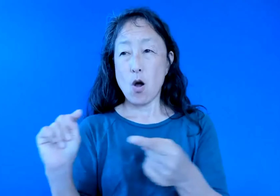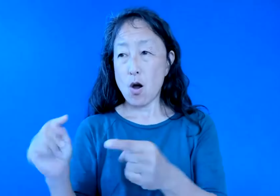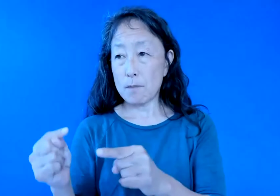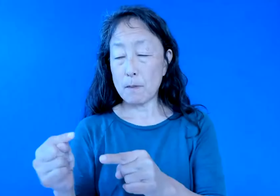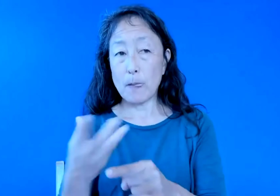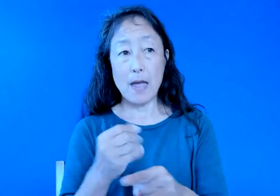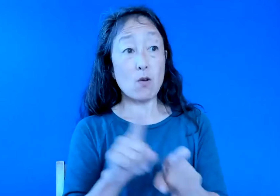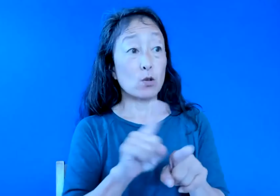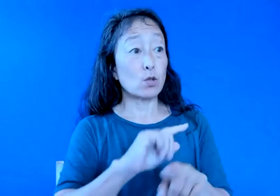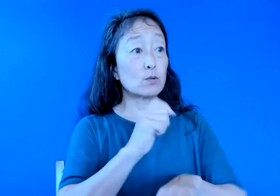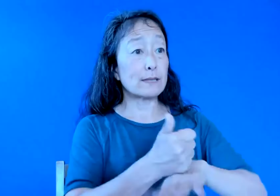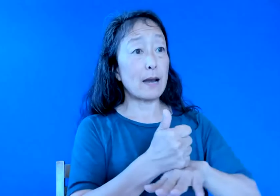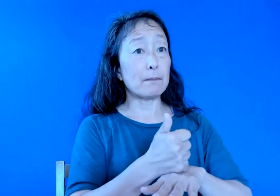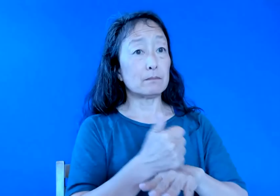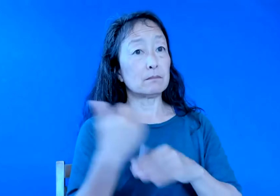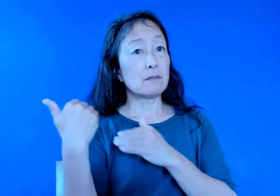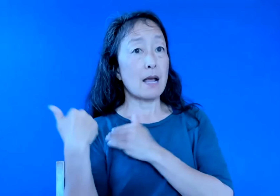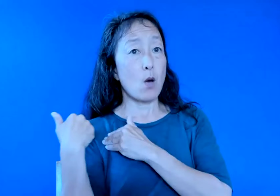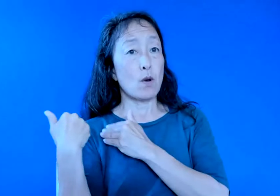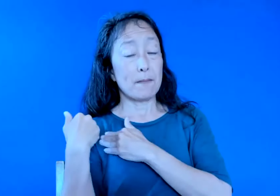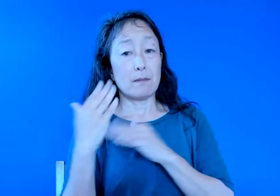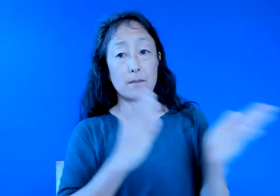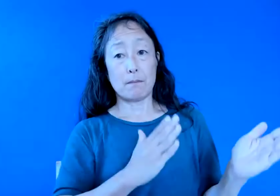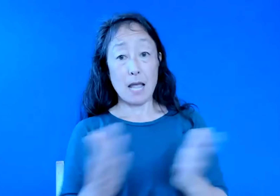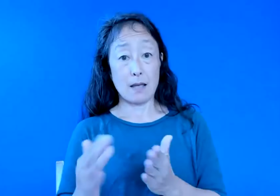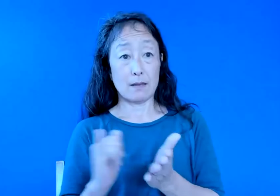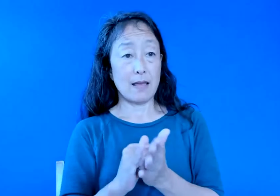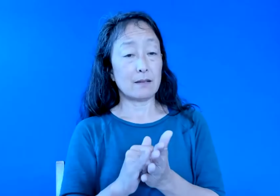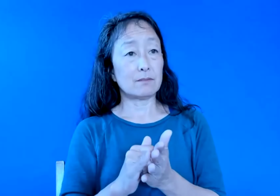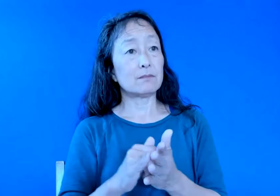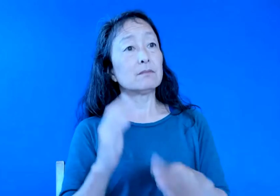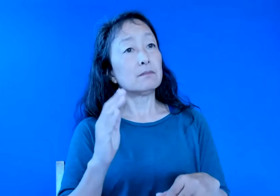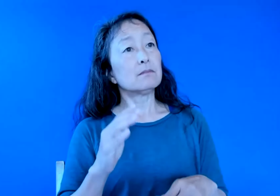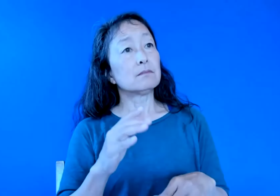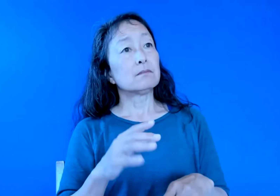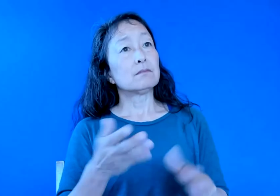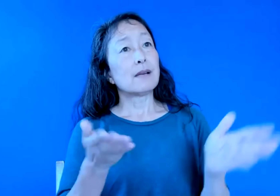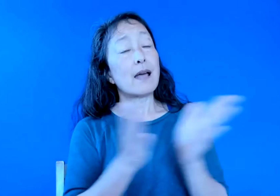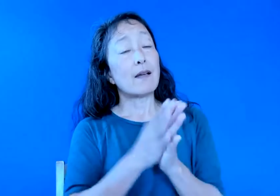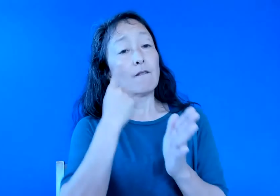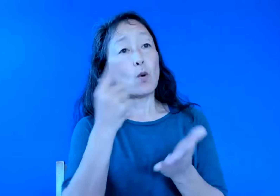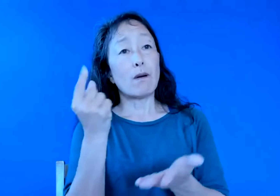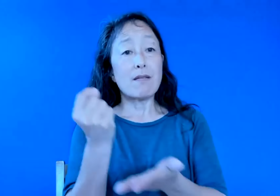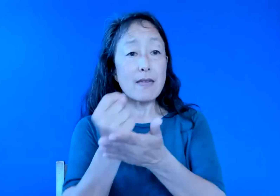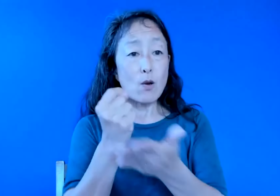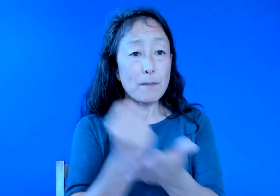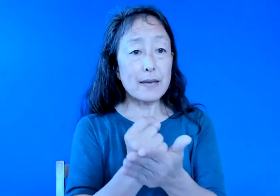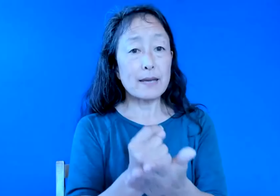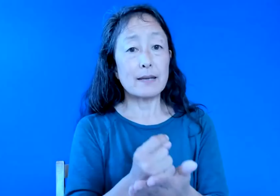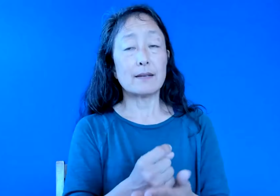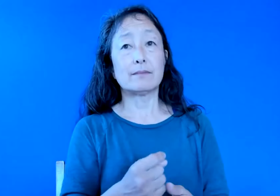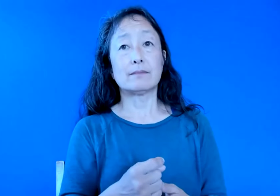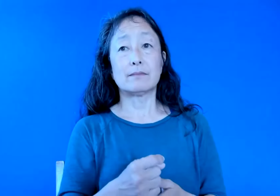implement accountability plans that called for, therapy and other things to learn about